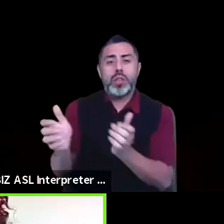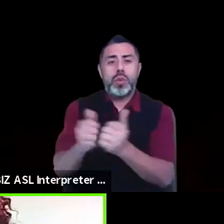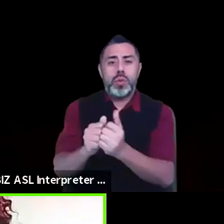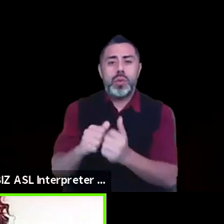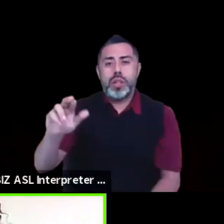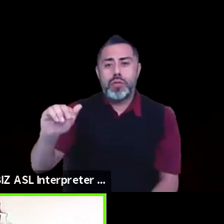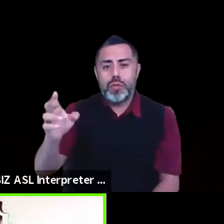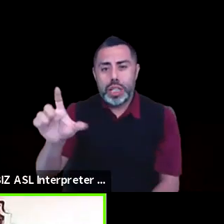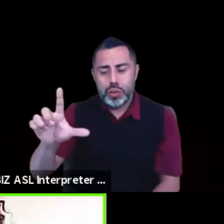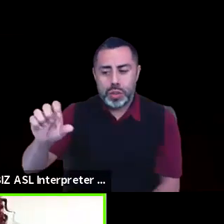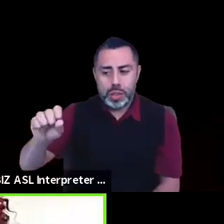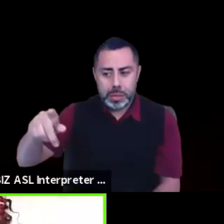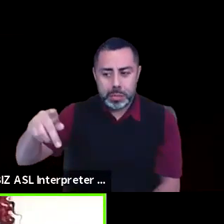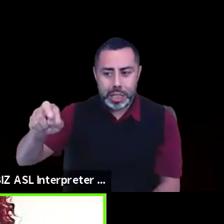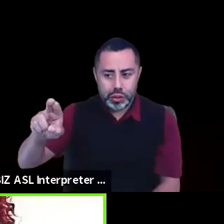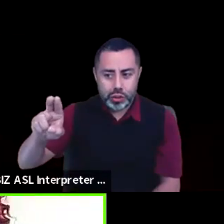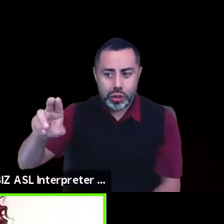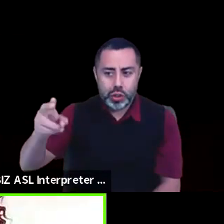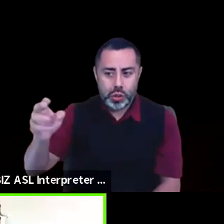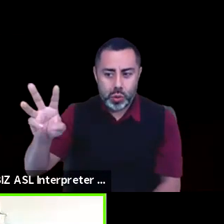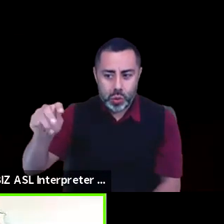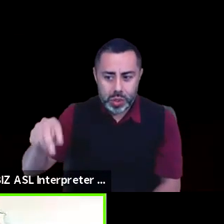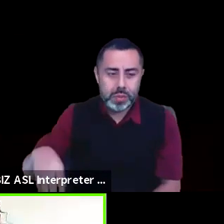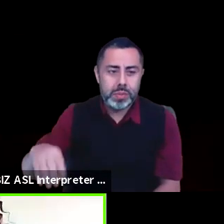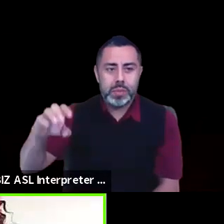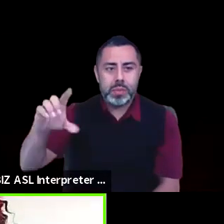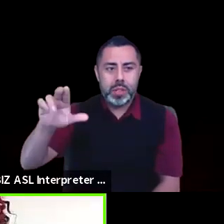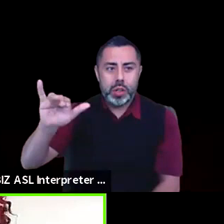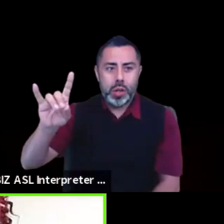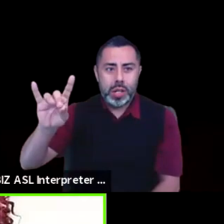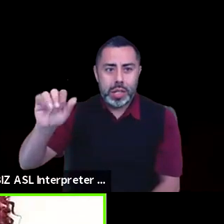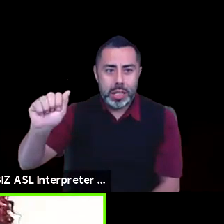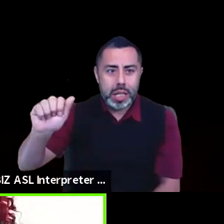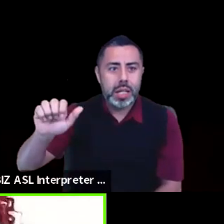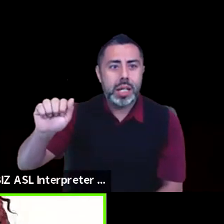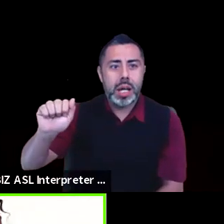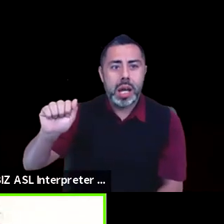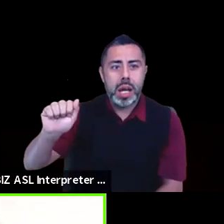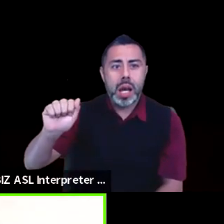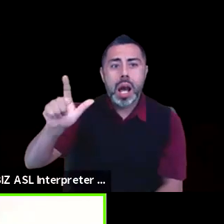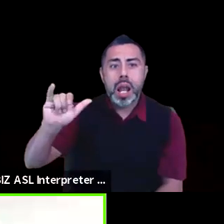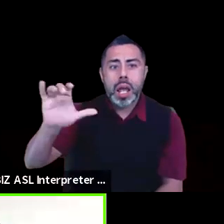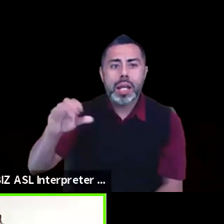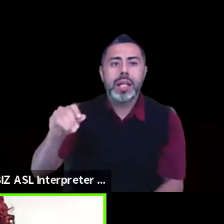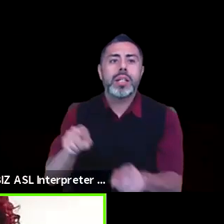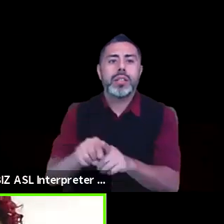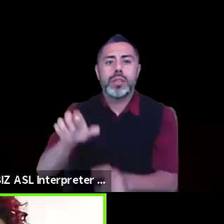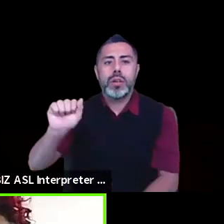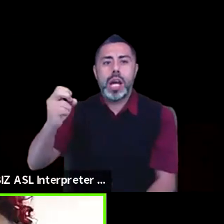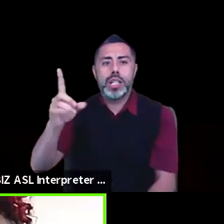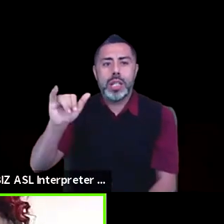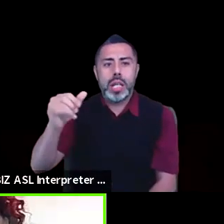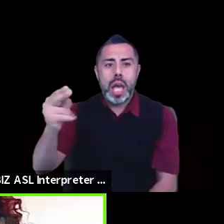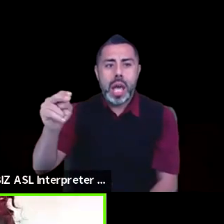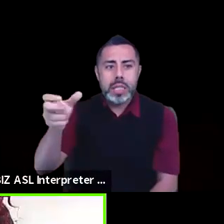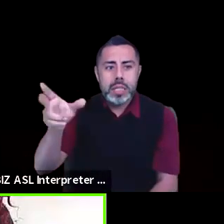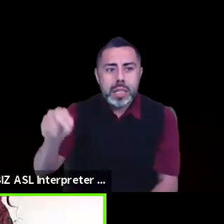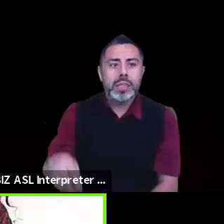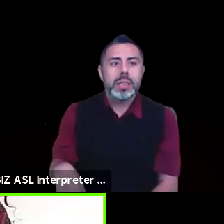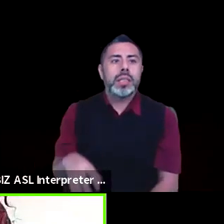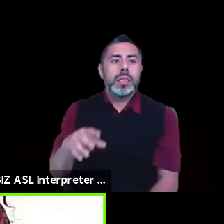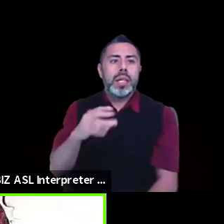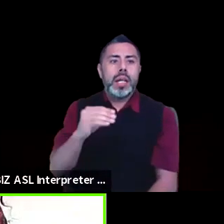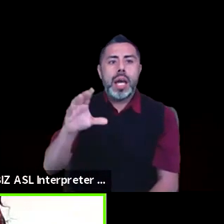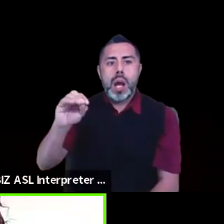Claudia Alick, Ashley Hanson, Cole Alvis, and Ty Defoe. All of them are doing exciting work, and we'll hear more about that